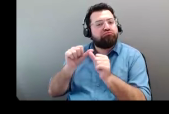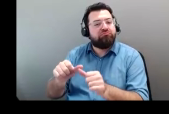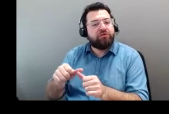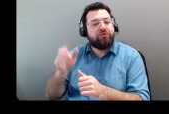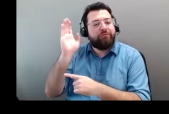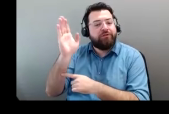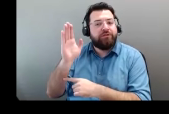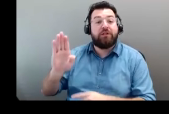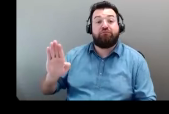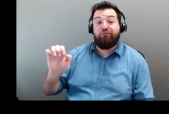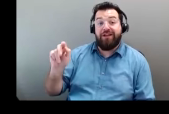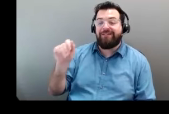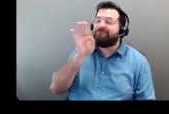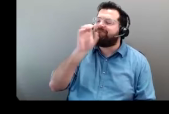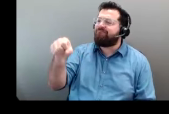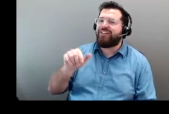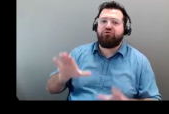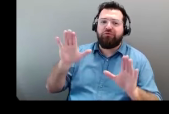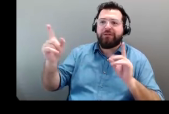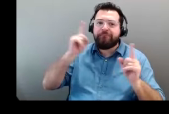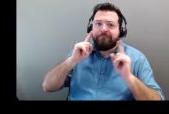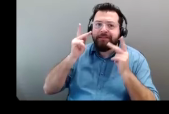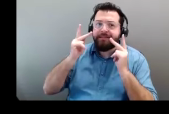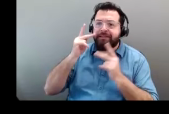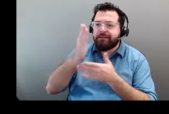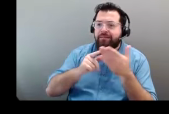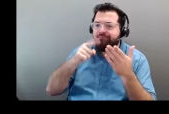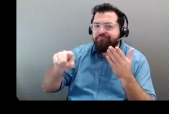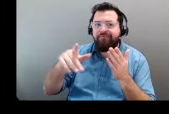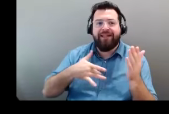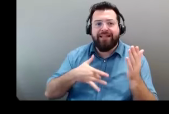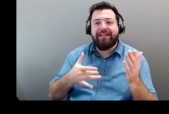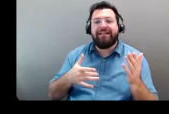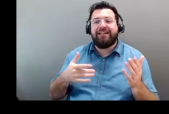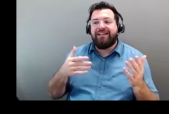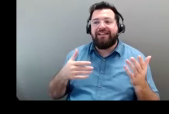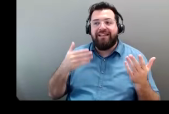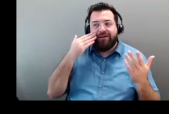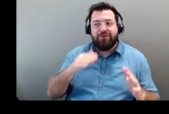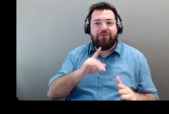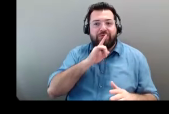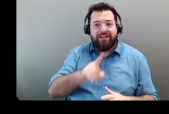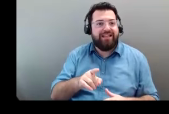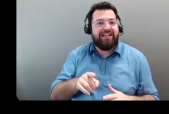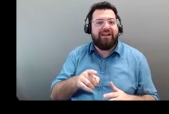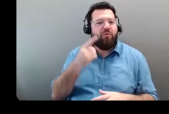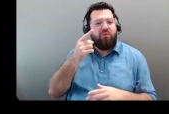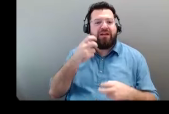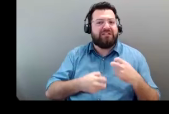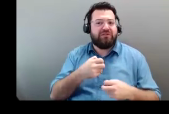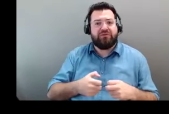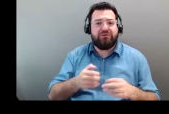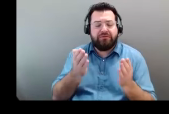because I know a big problem that in some of the questions that have come through is distinguishing what is written by AI and what's written